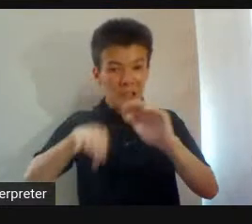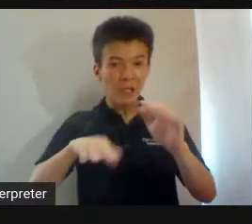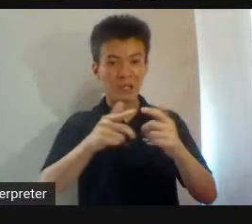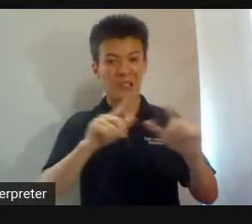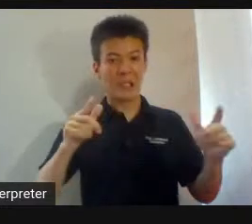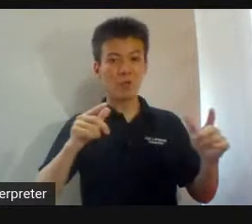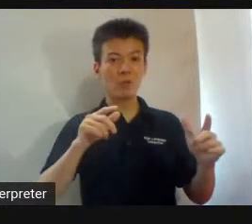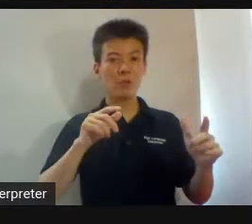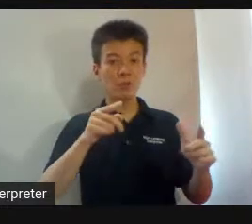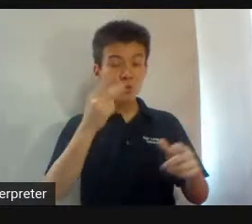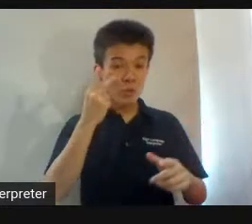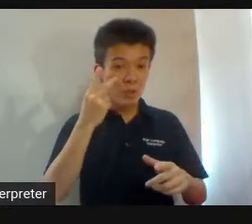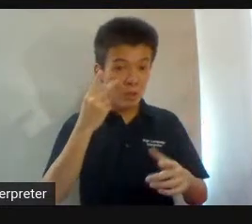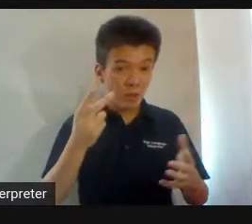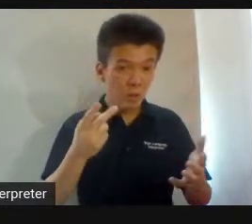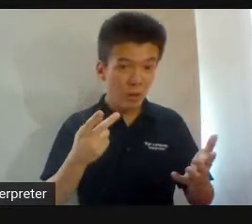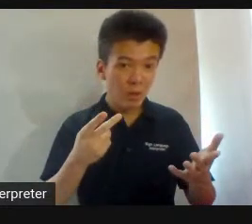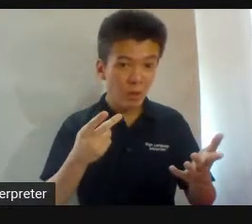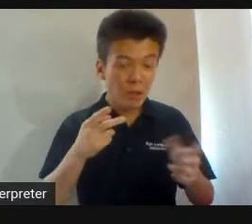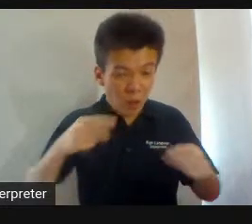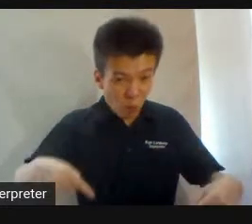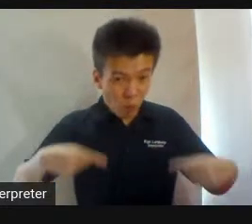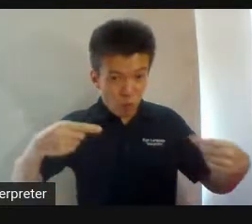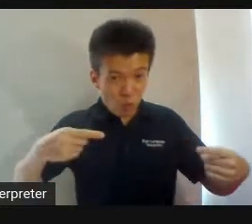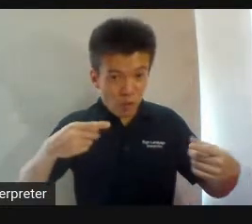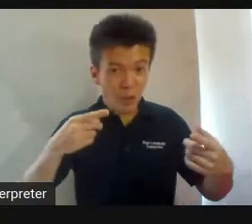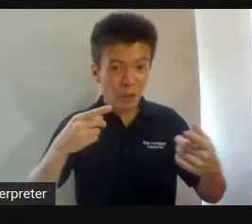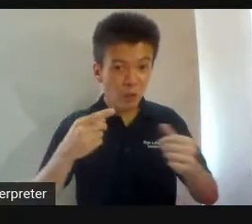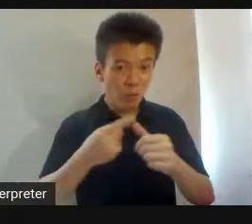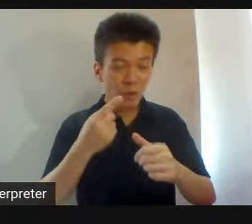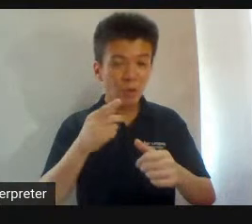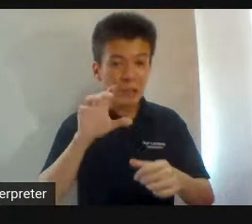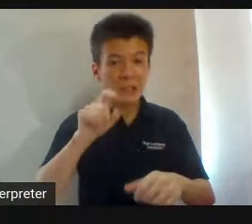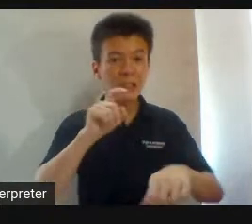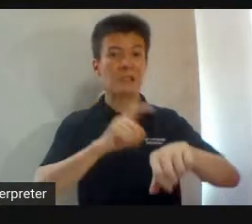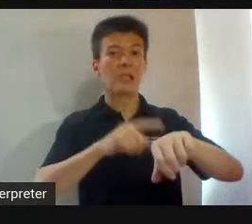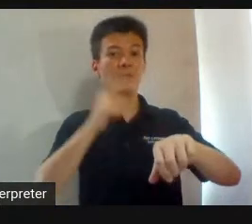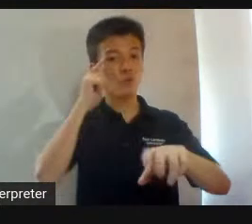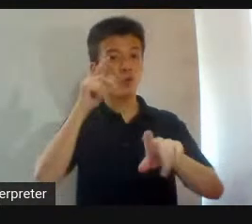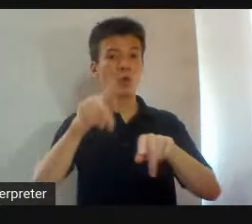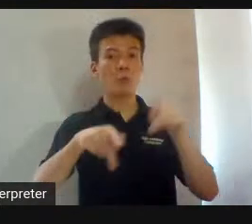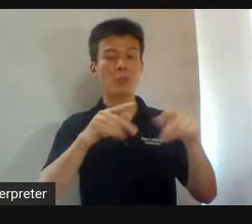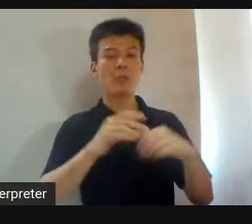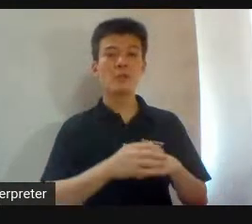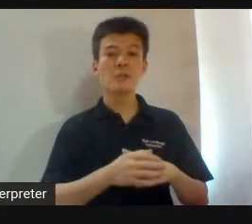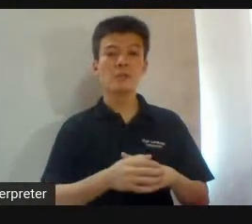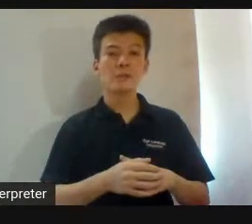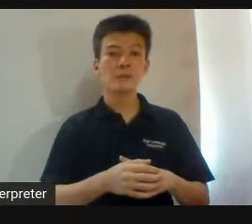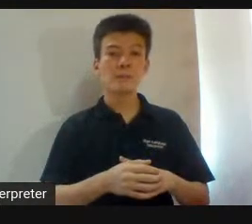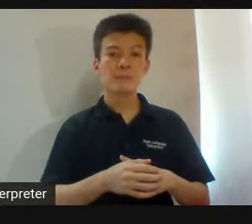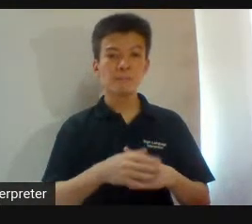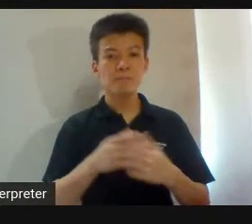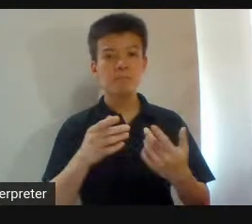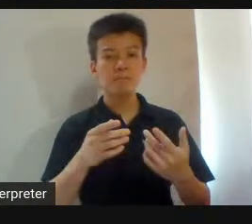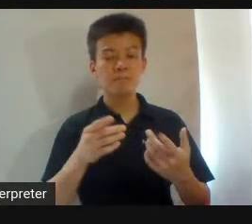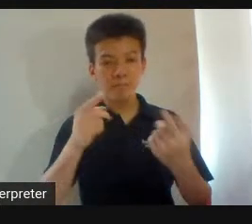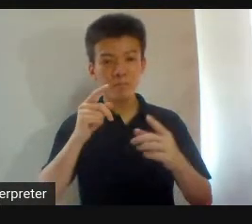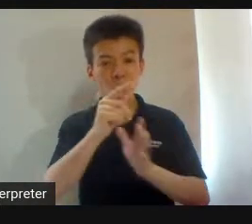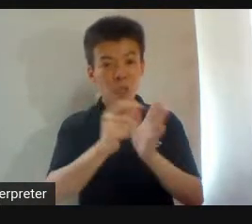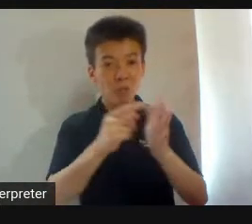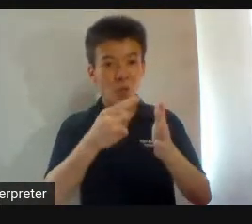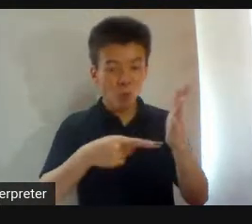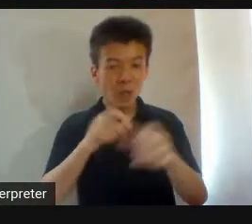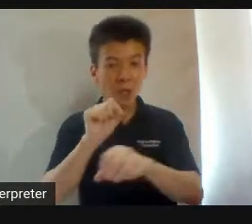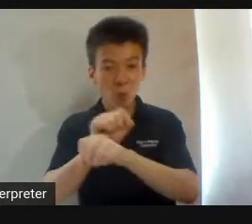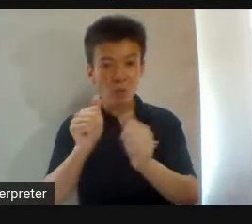Like, do you see the girl first or the wheelchair first? And it really takes time for people to be able to come to terms with what works